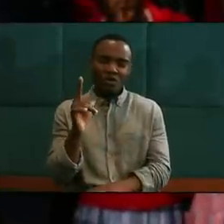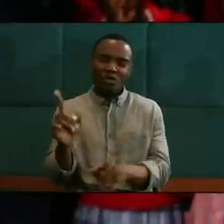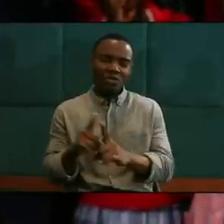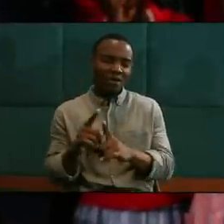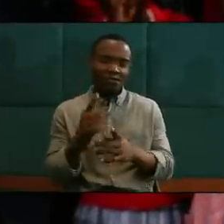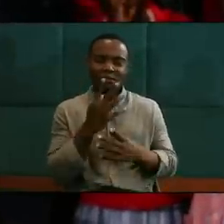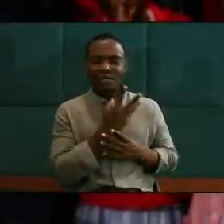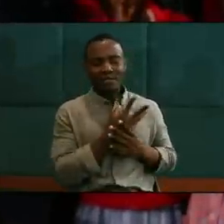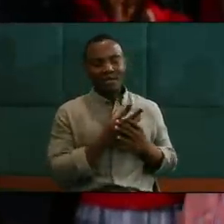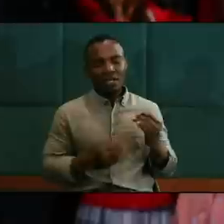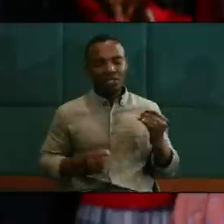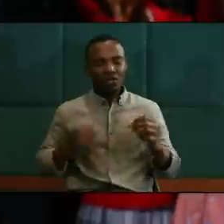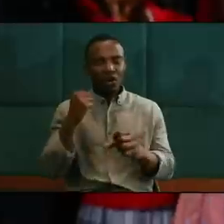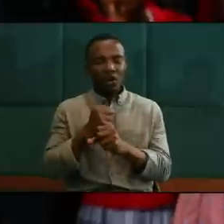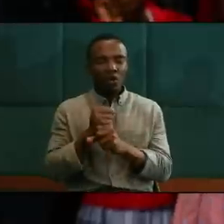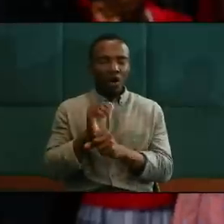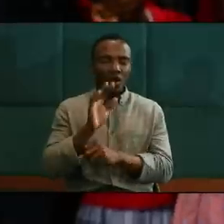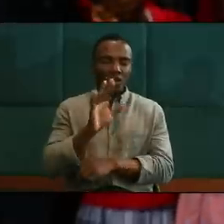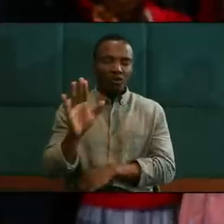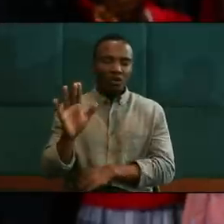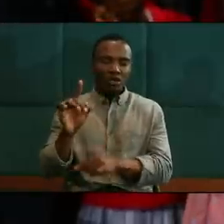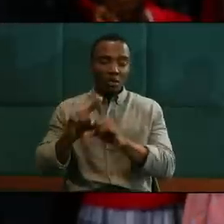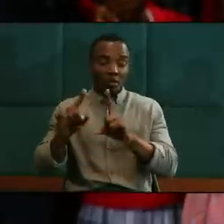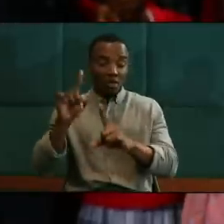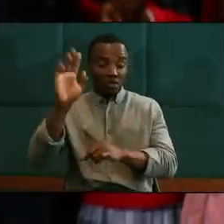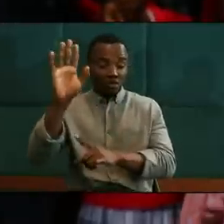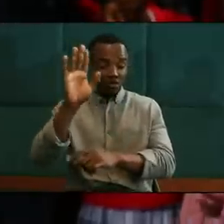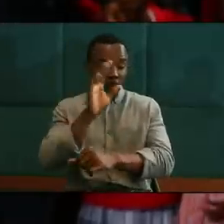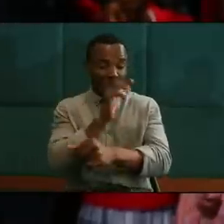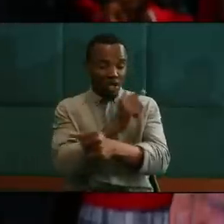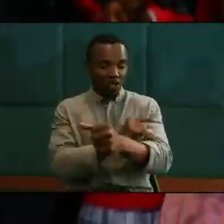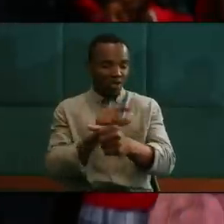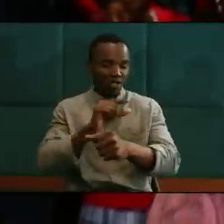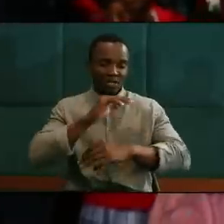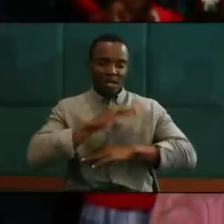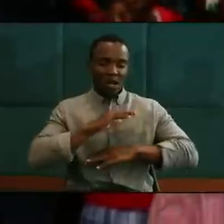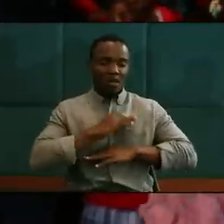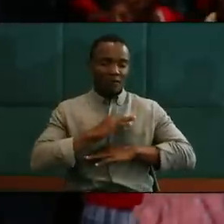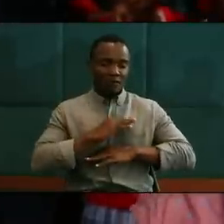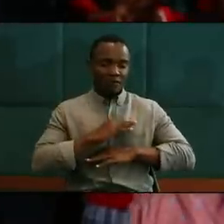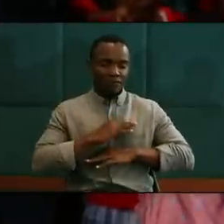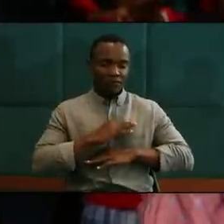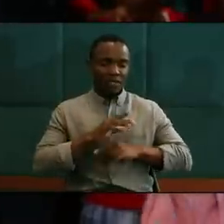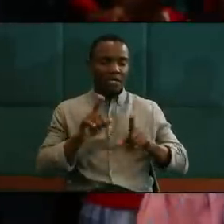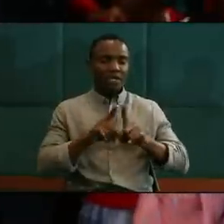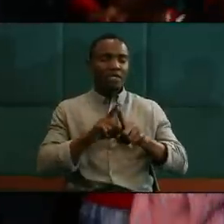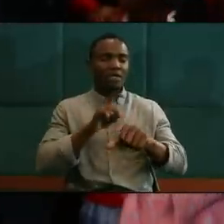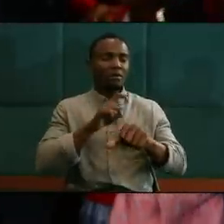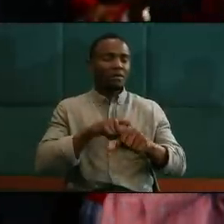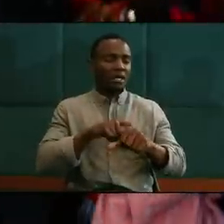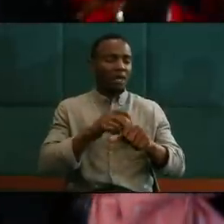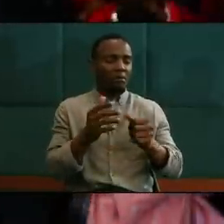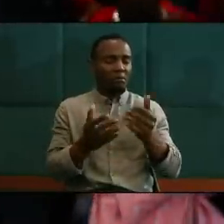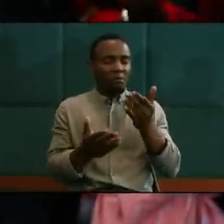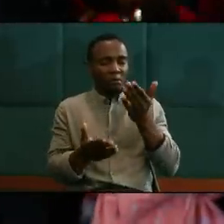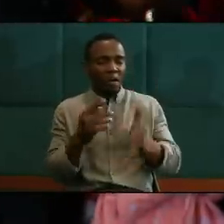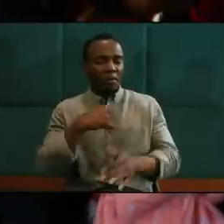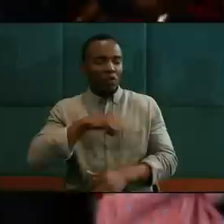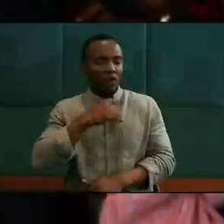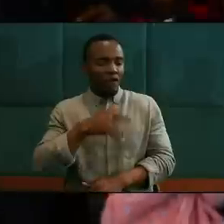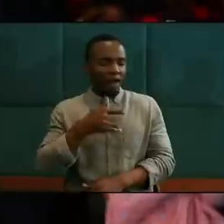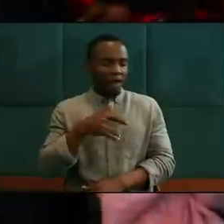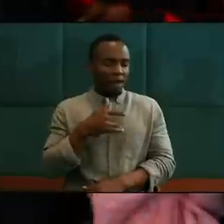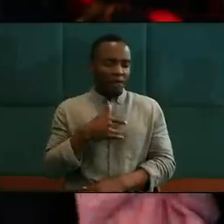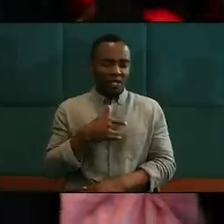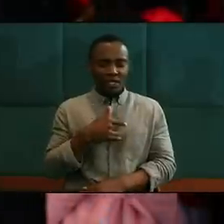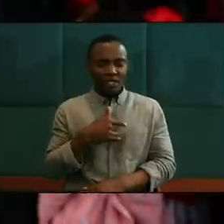work. But your grace has been sufficient. Even as we may have felt as a people,